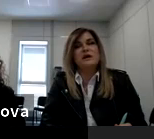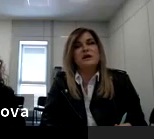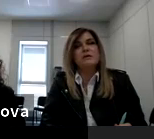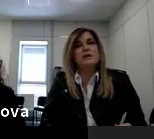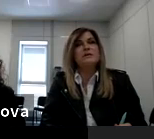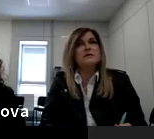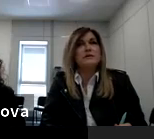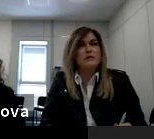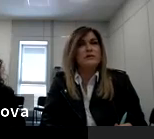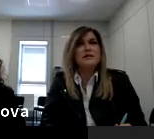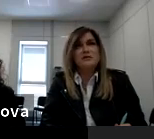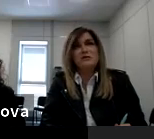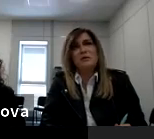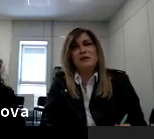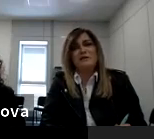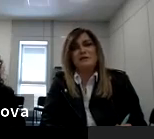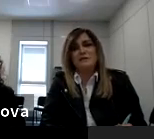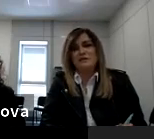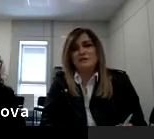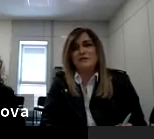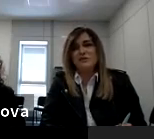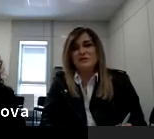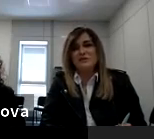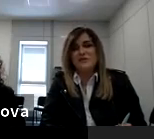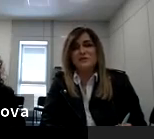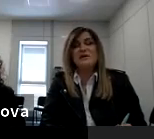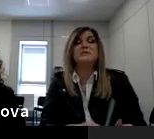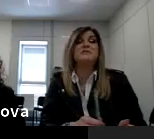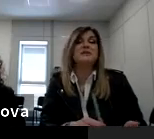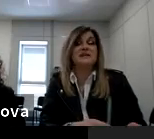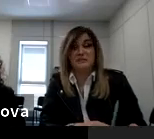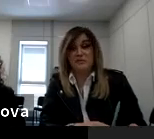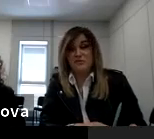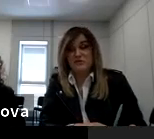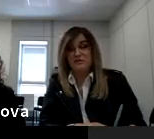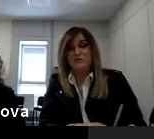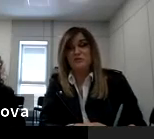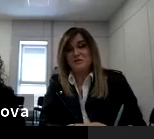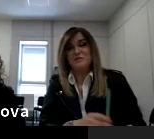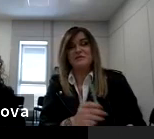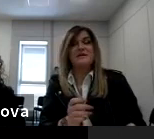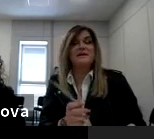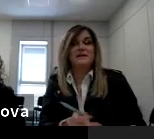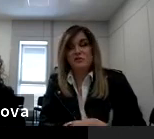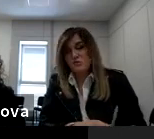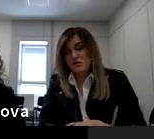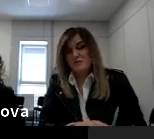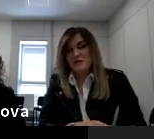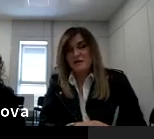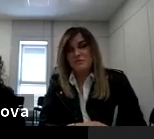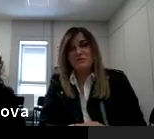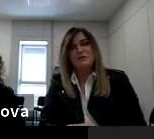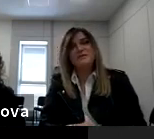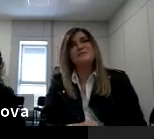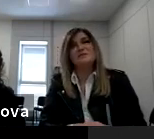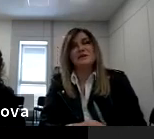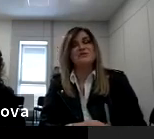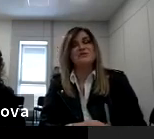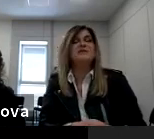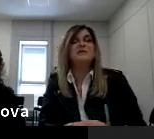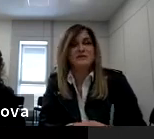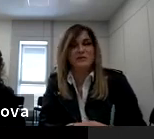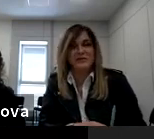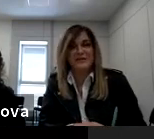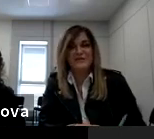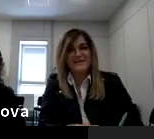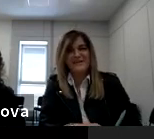city will come. We need to install everything, to make lighting project concept. Yeah. Choose the pickup products, manufacture,